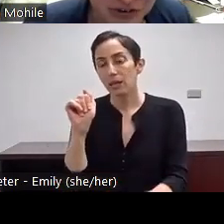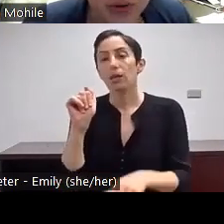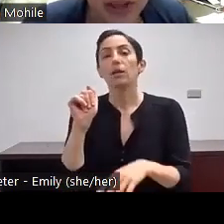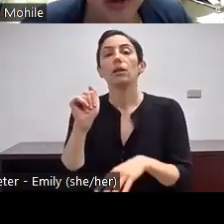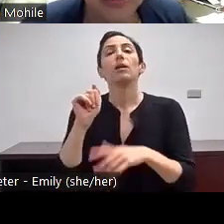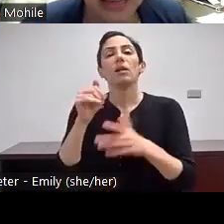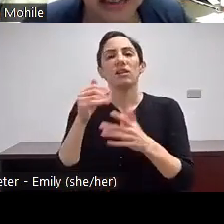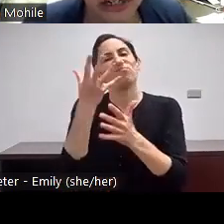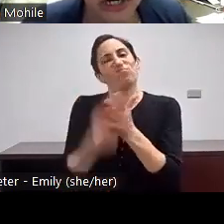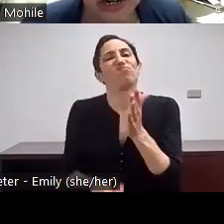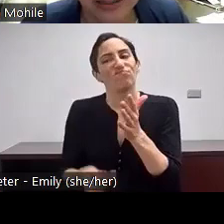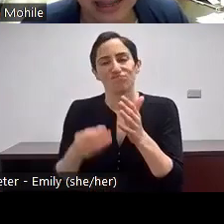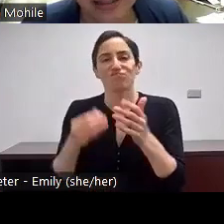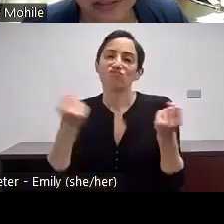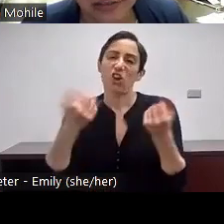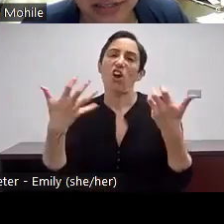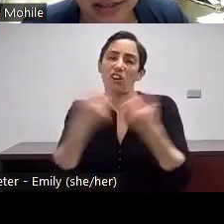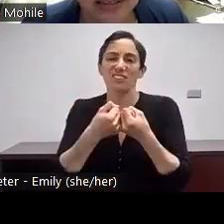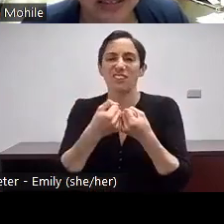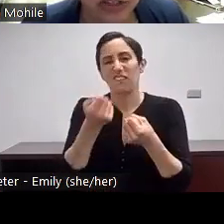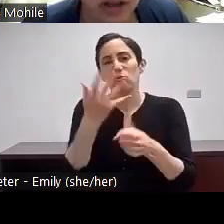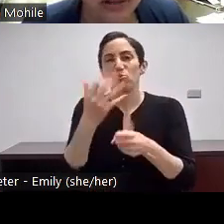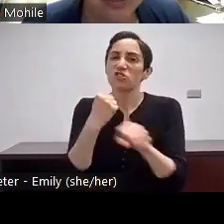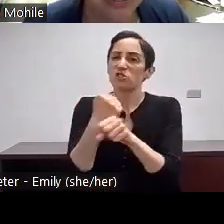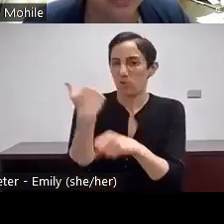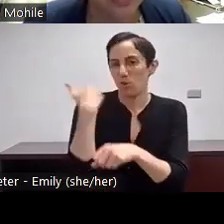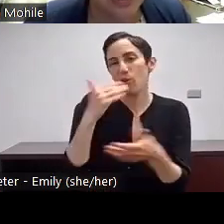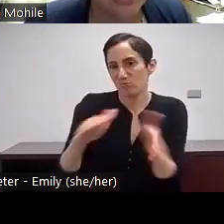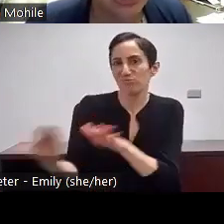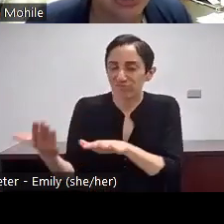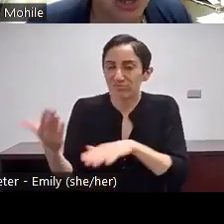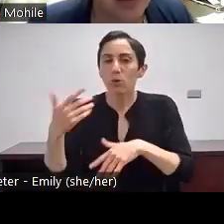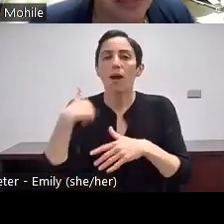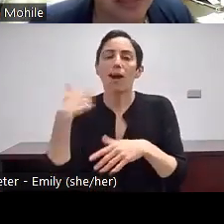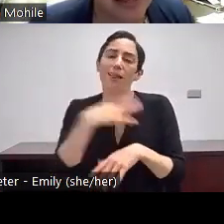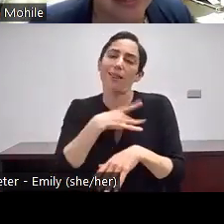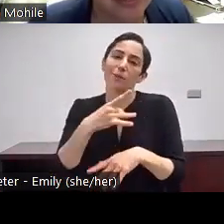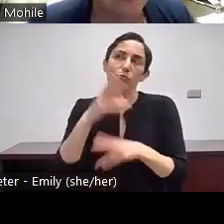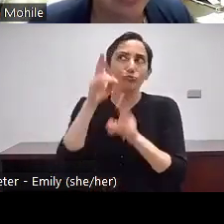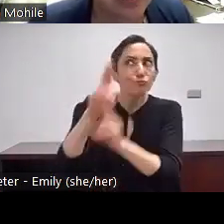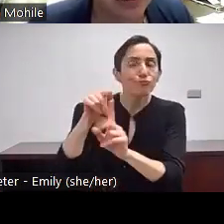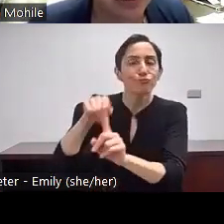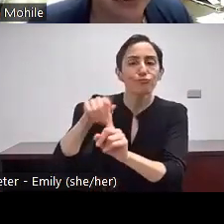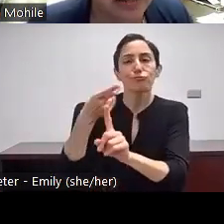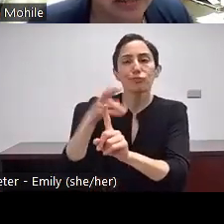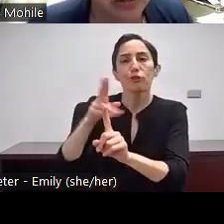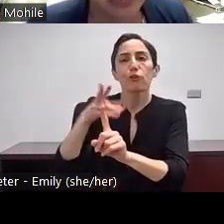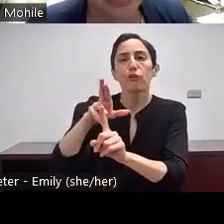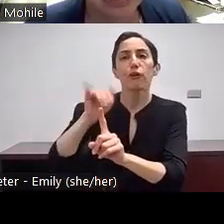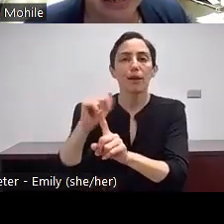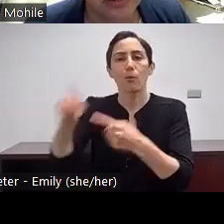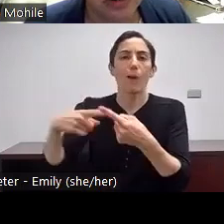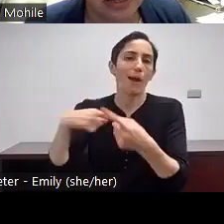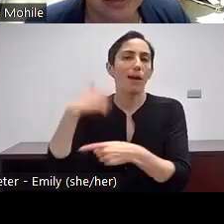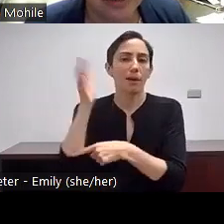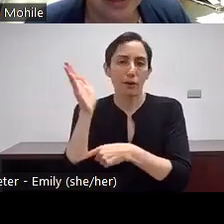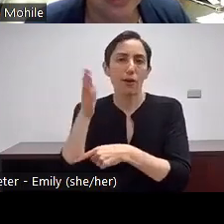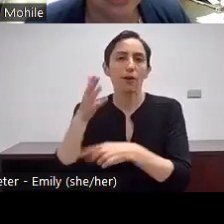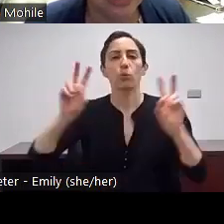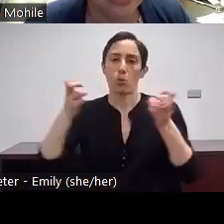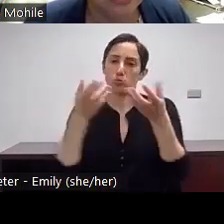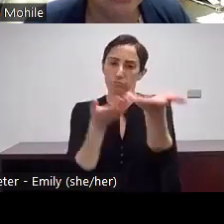years ago. So I always honor her at the end of these kinds of talks. And she taught me that even as we embrace new and exciting drugs